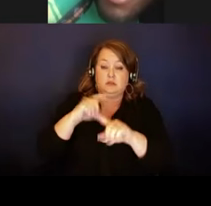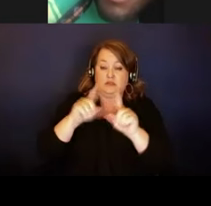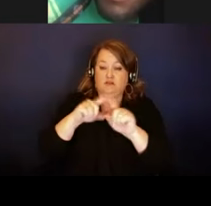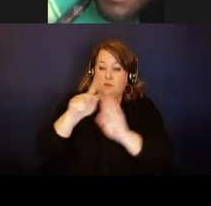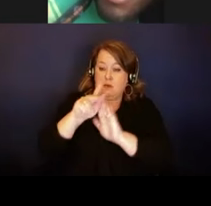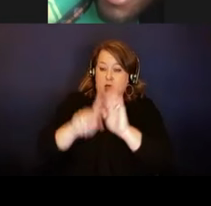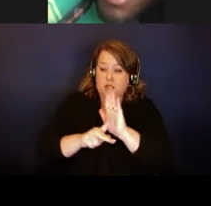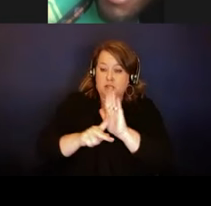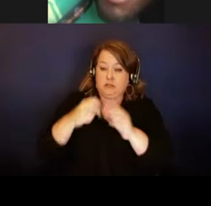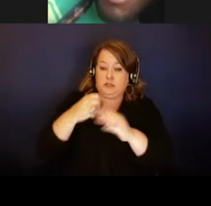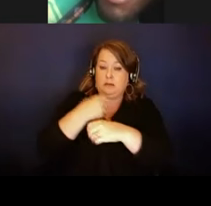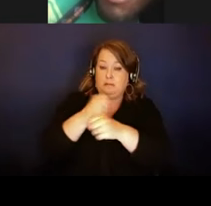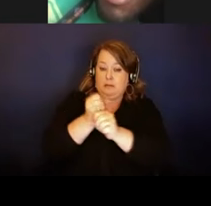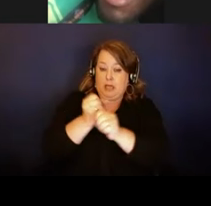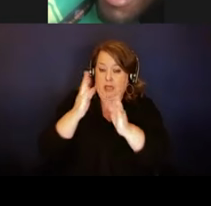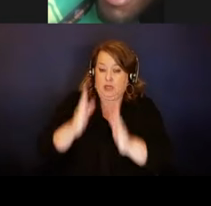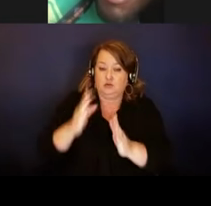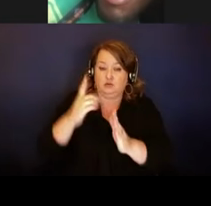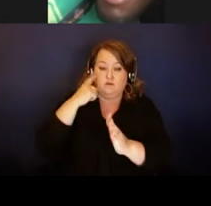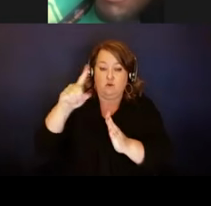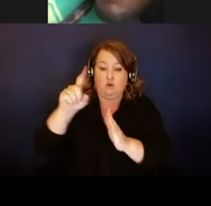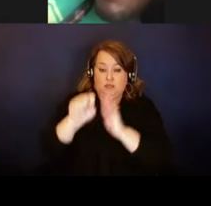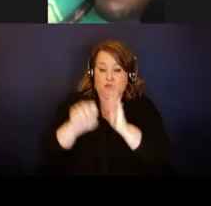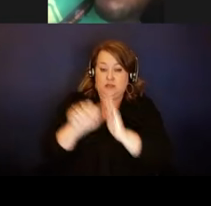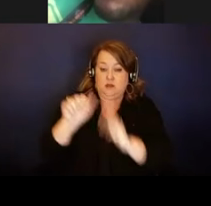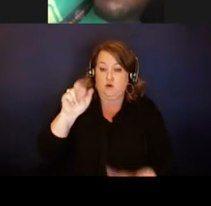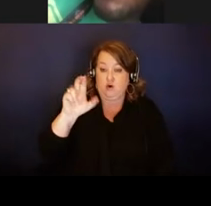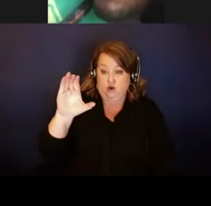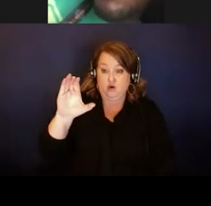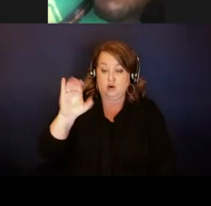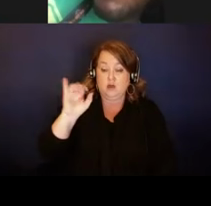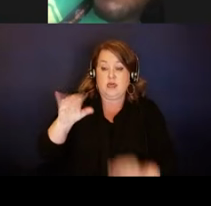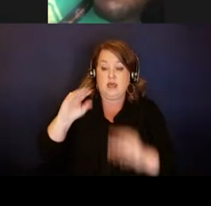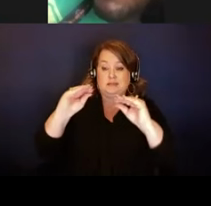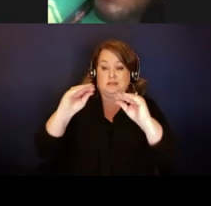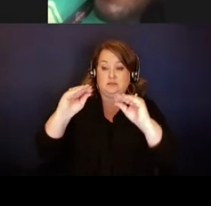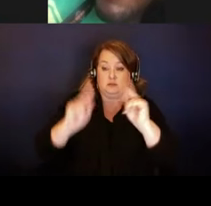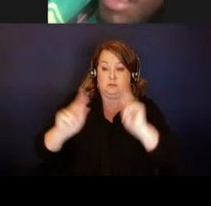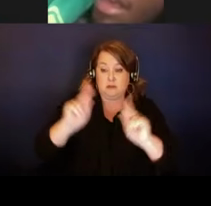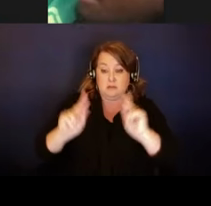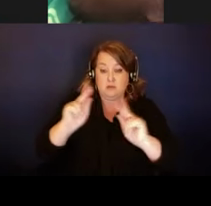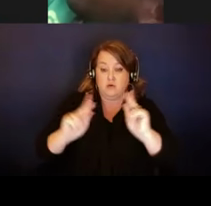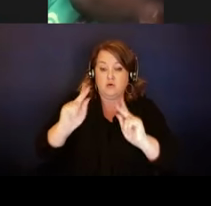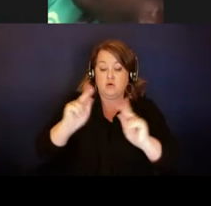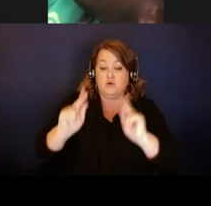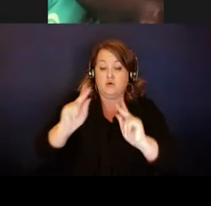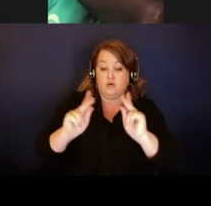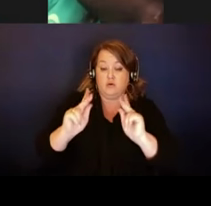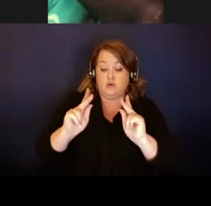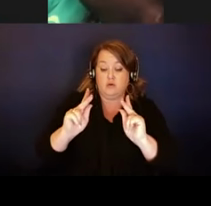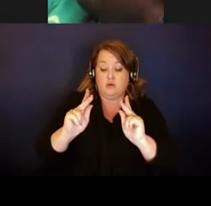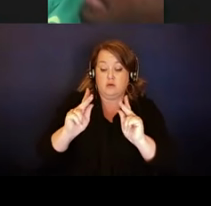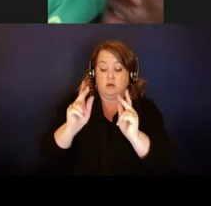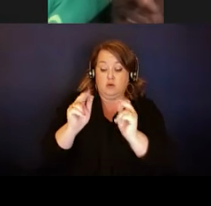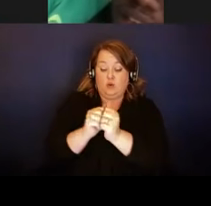making with the state ARC, which teaches people and parents with